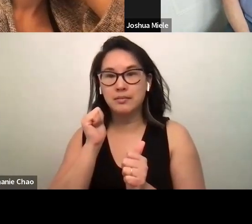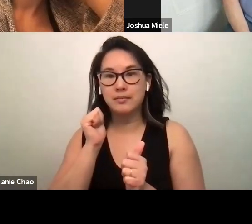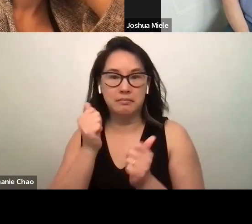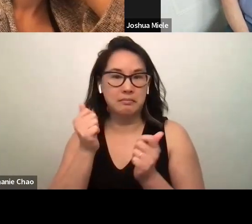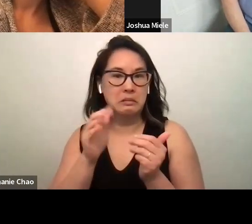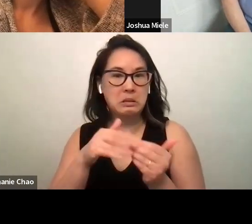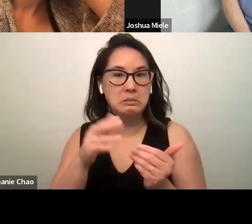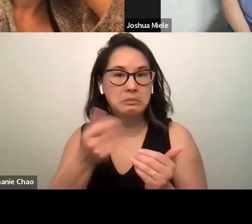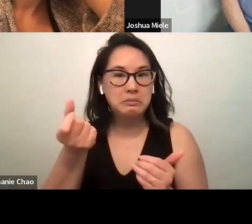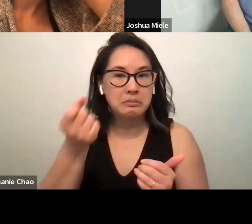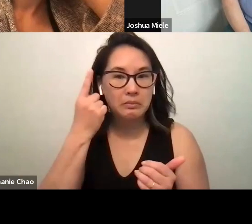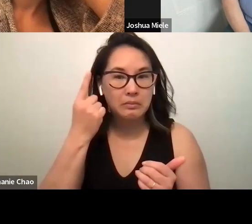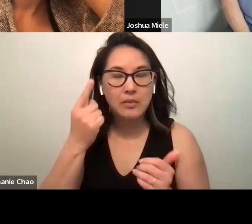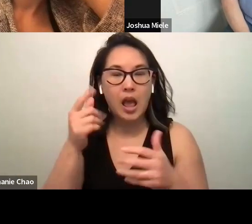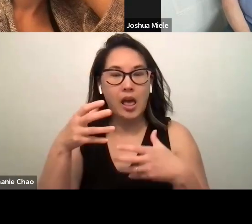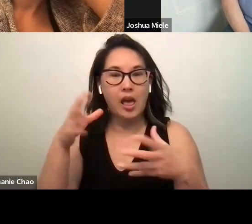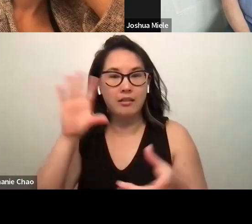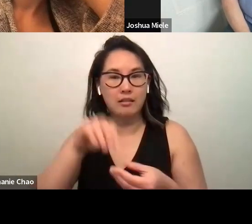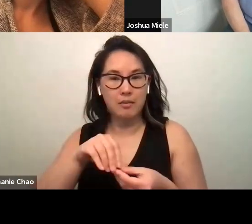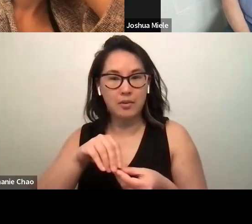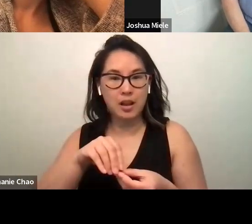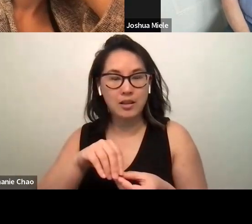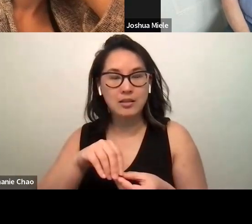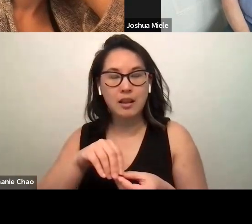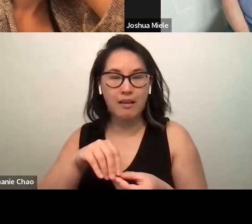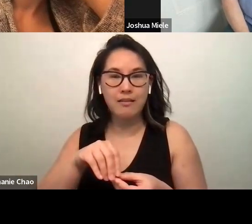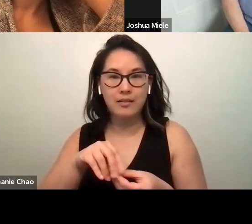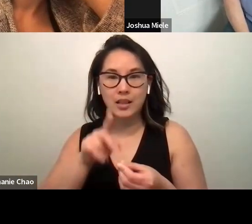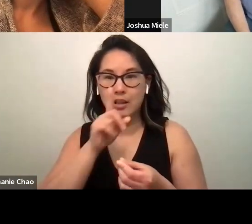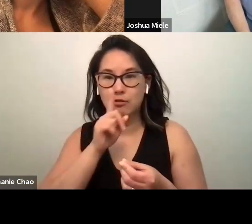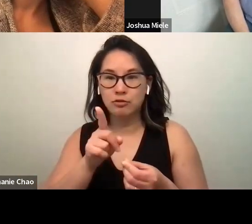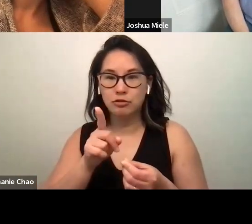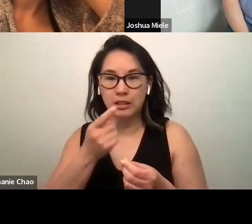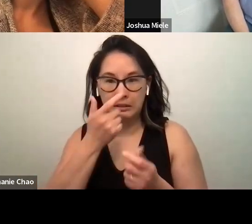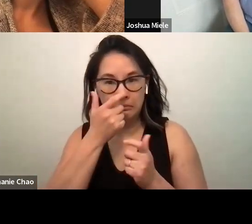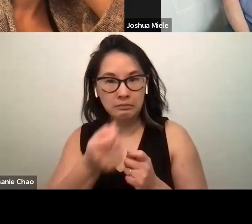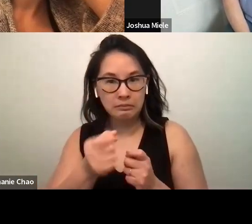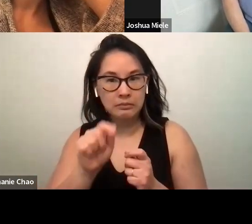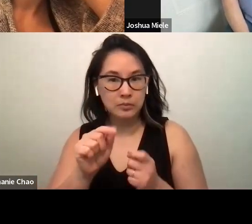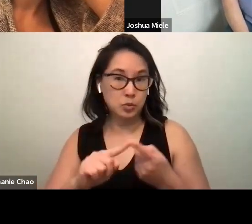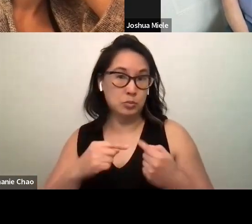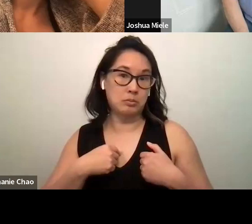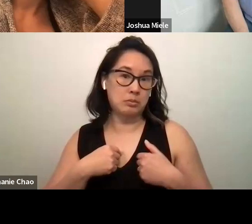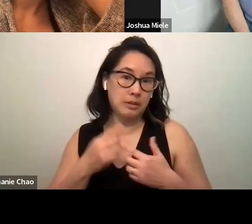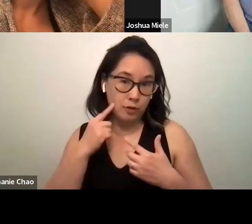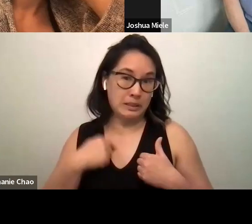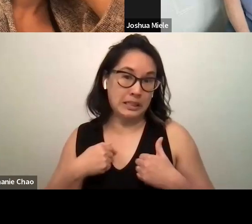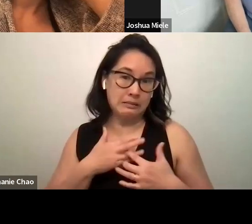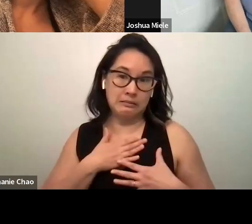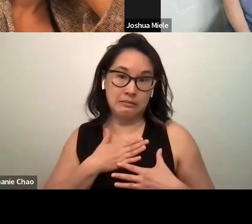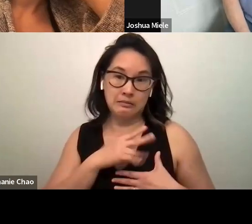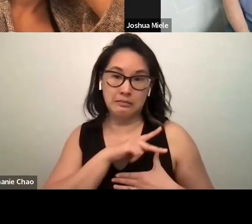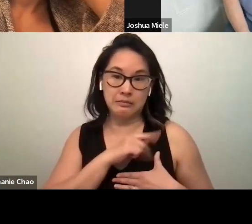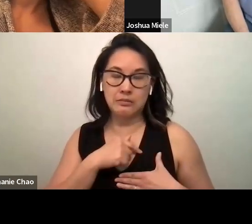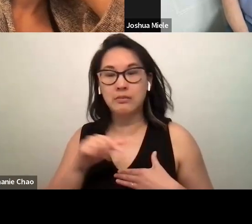understandable and comprehensive and really really interesting to me personally. And then Emily's I